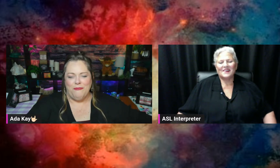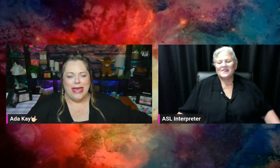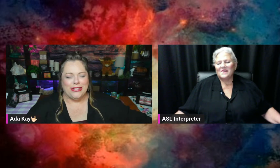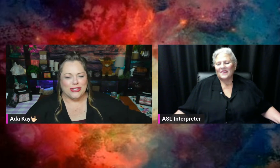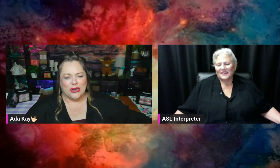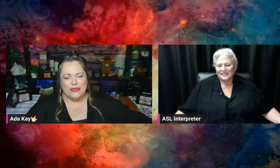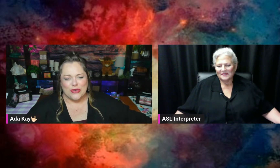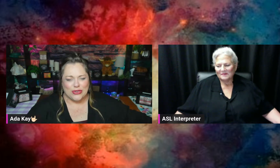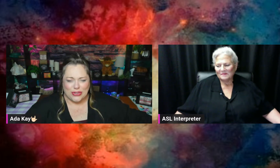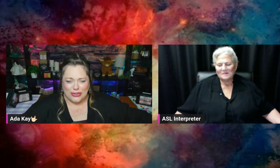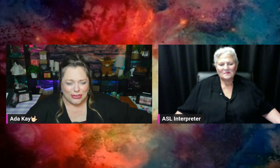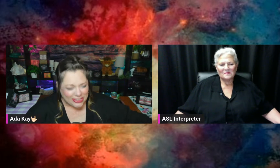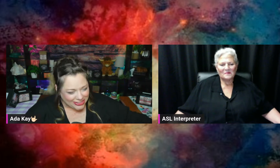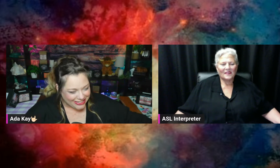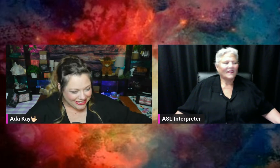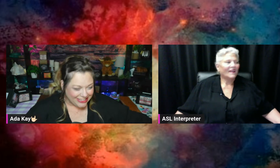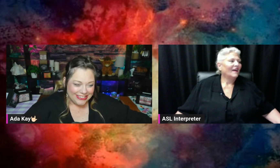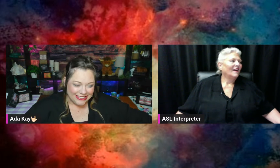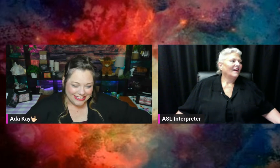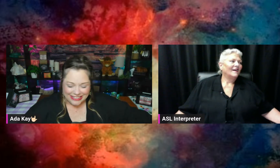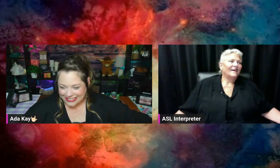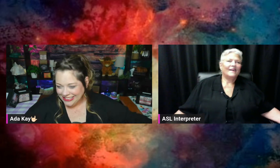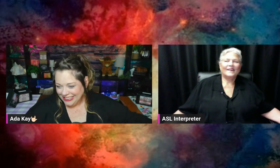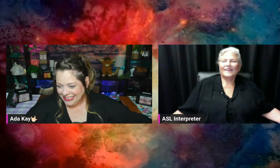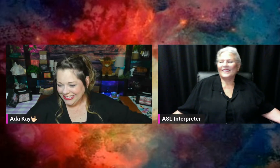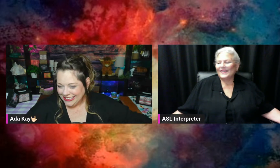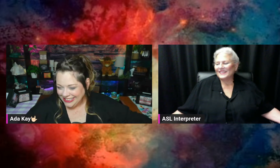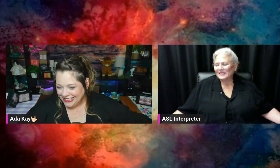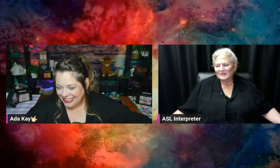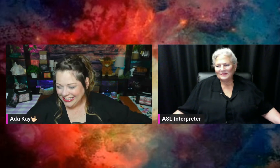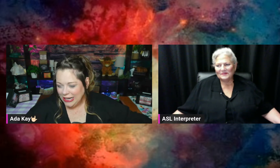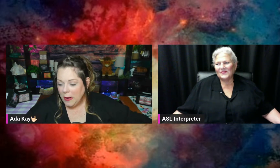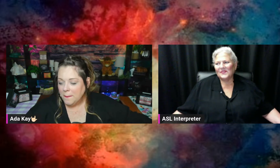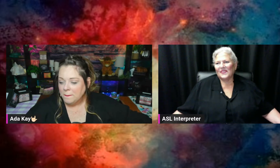was the best commercial. Okay.